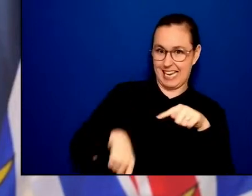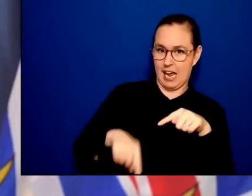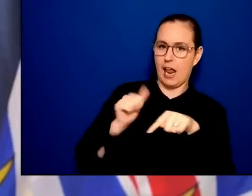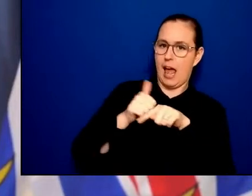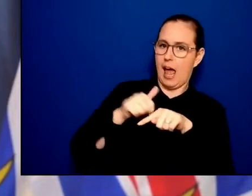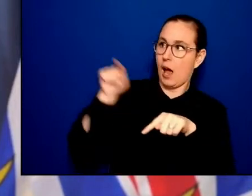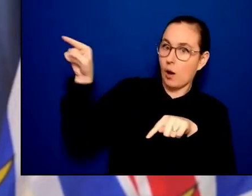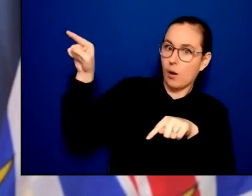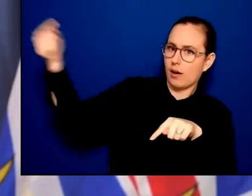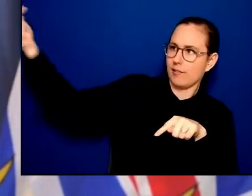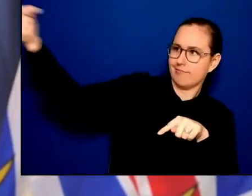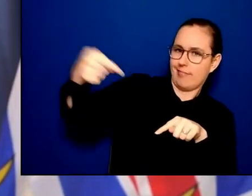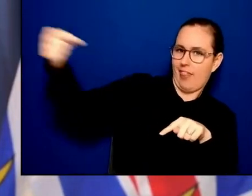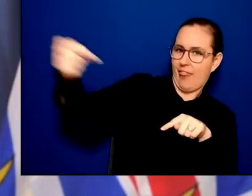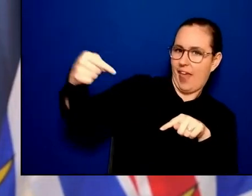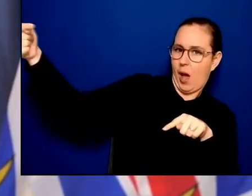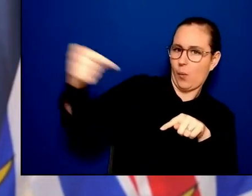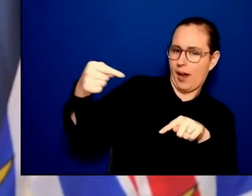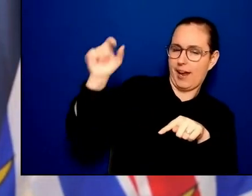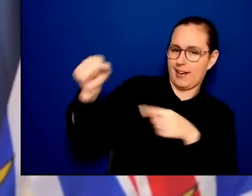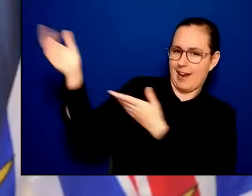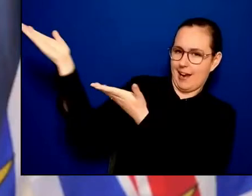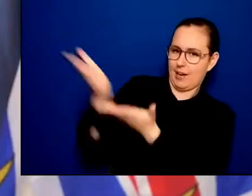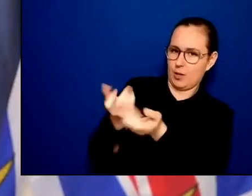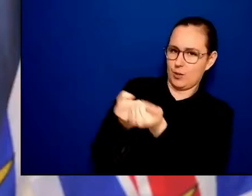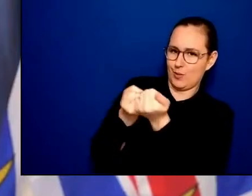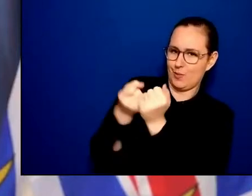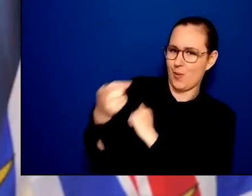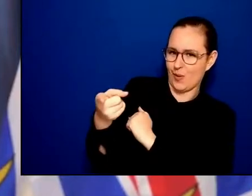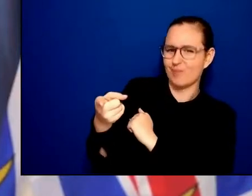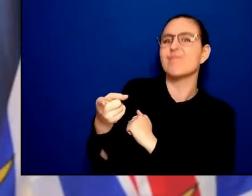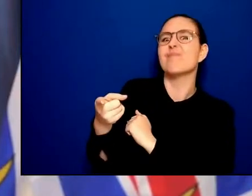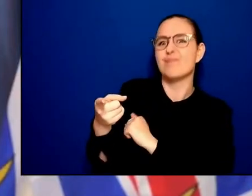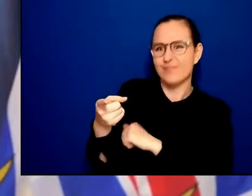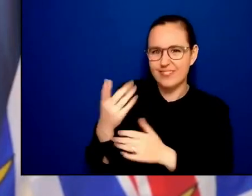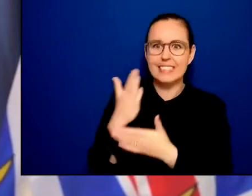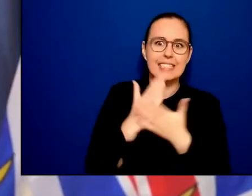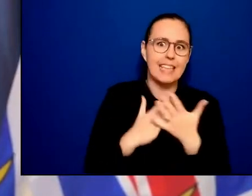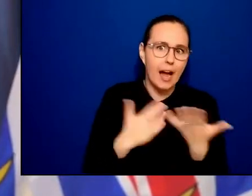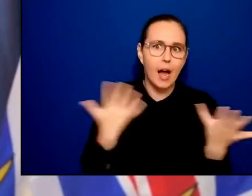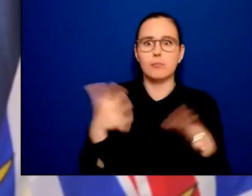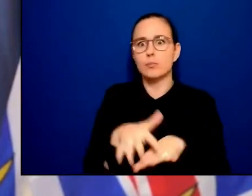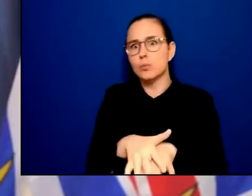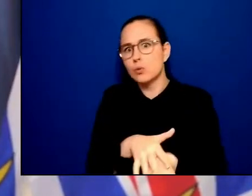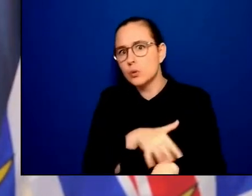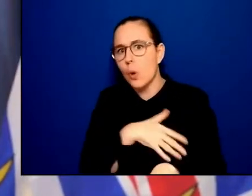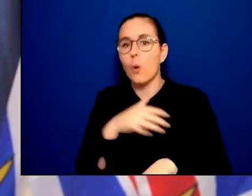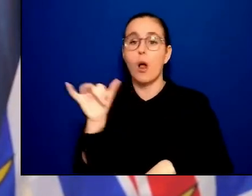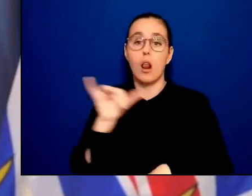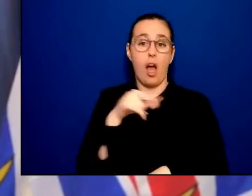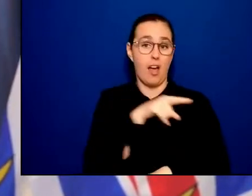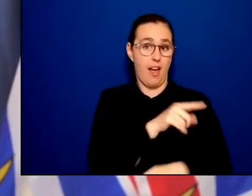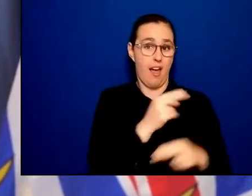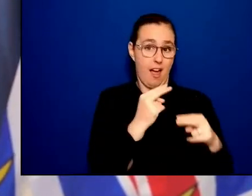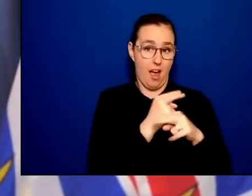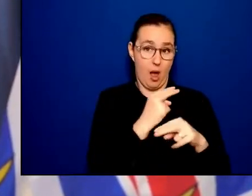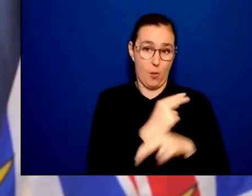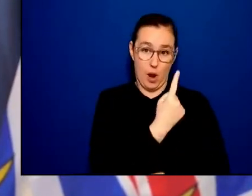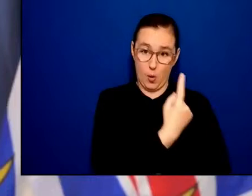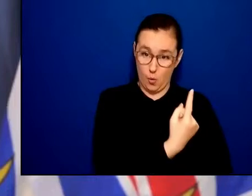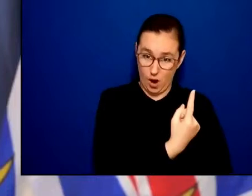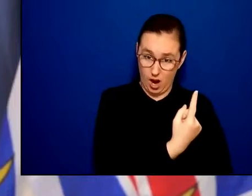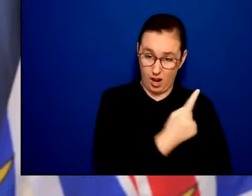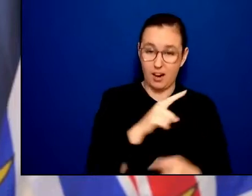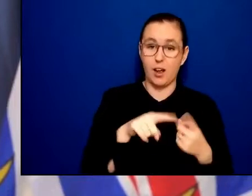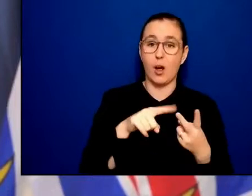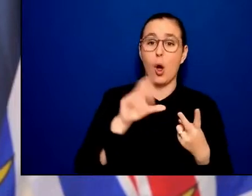will clearly take longer, including the Coquihalla and Highway 1 through the Fraser Canyon. Based on the images that people have seen, the infrastructure